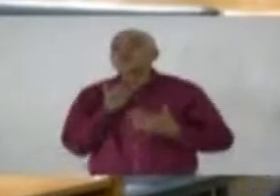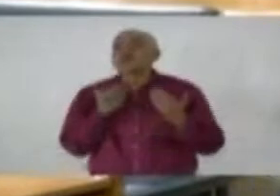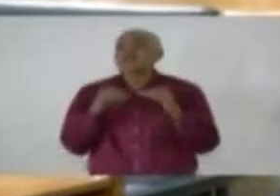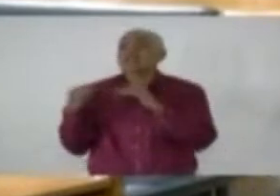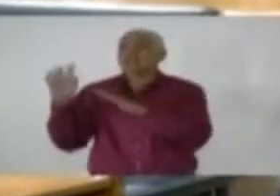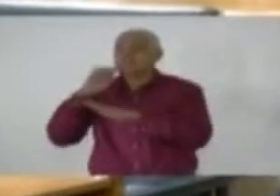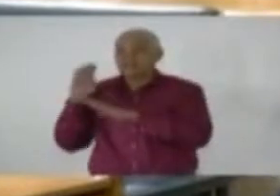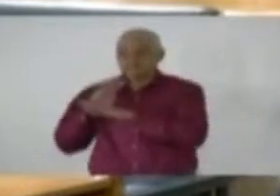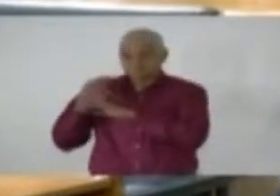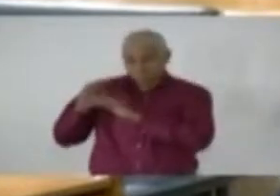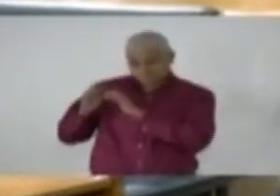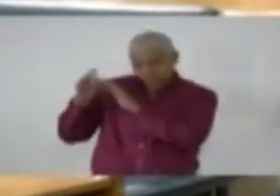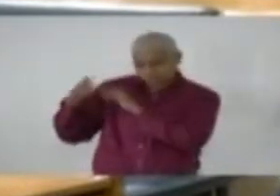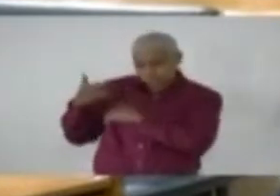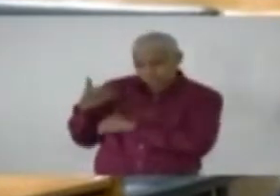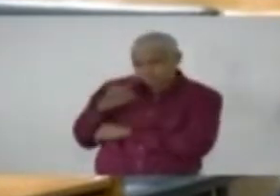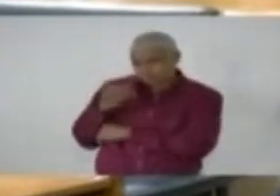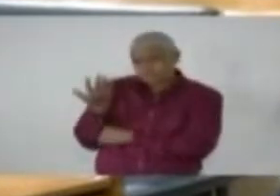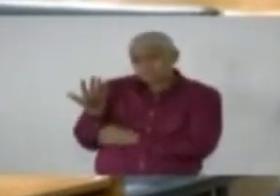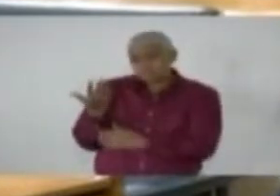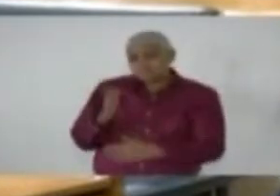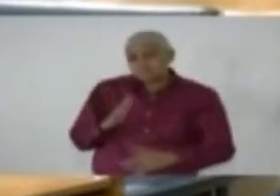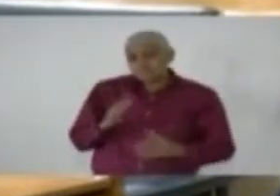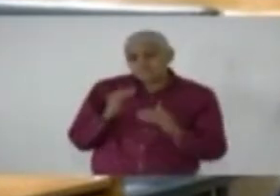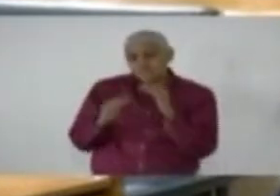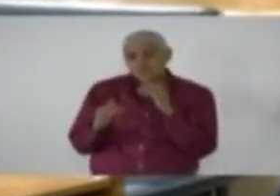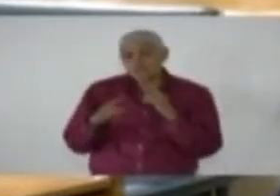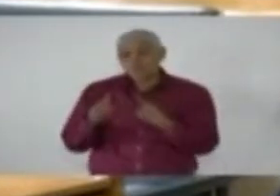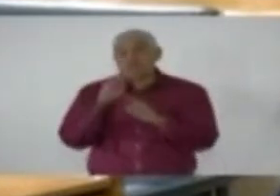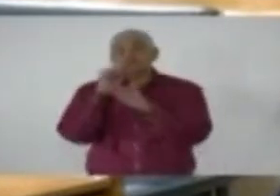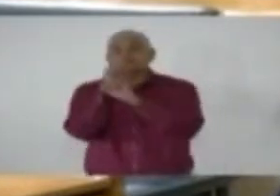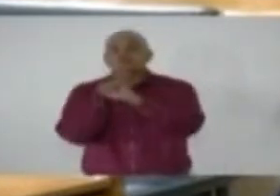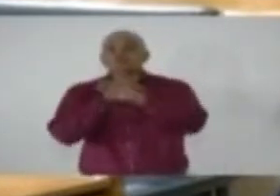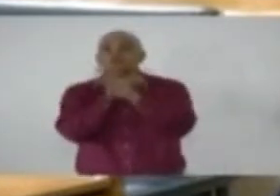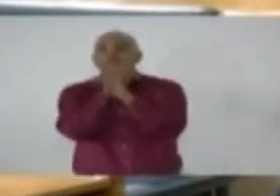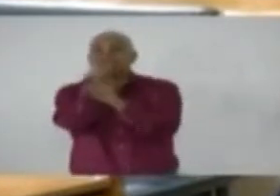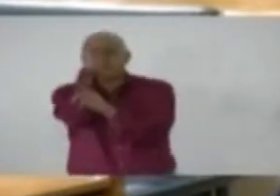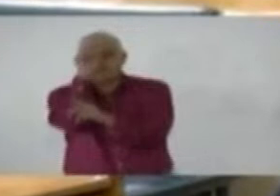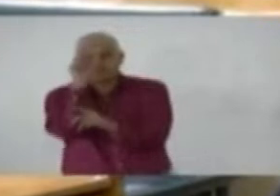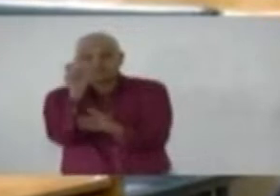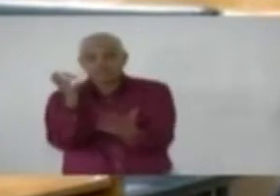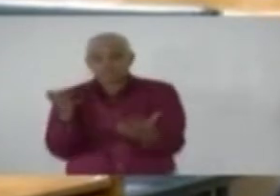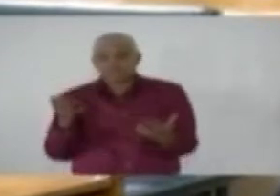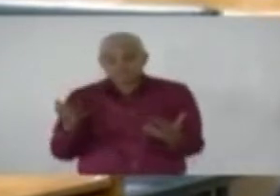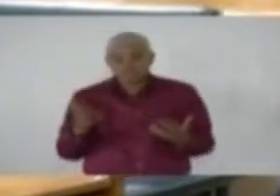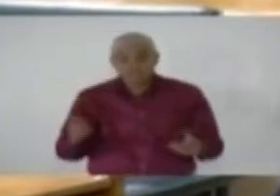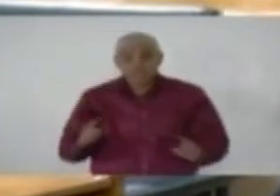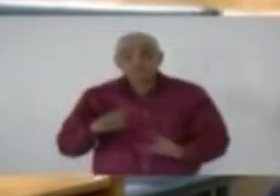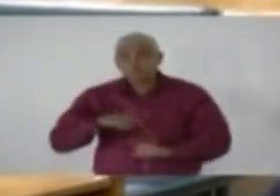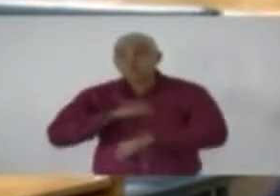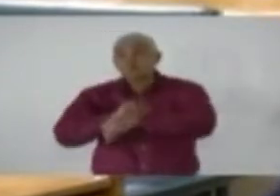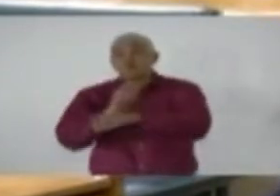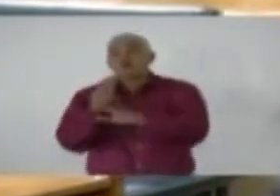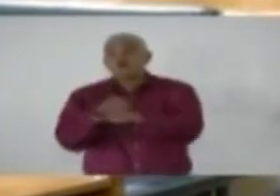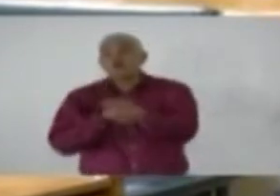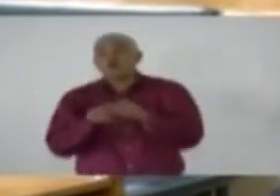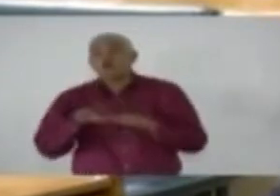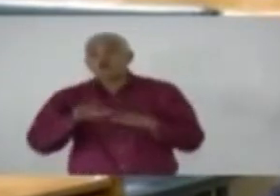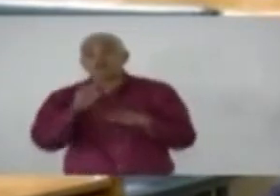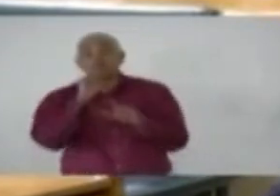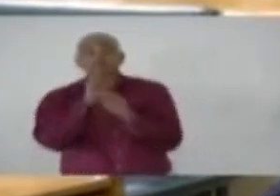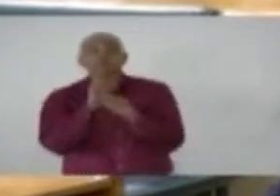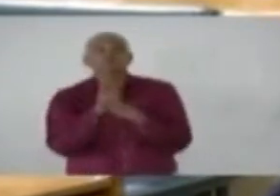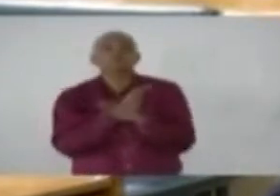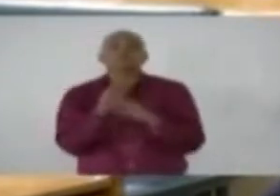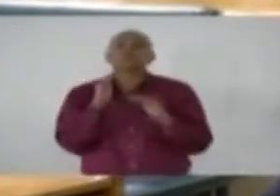that businesses have fairly, while making sure we keep government taxes coming in. We will work hard to ensure business play